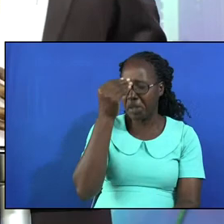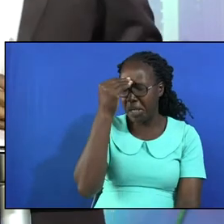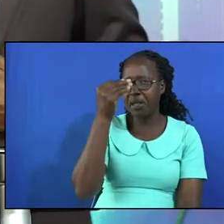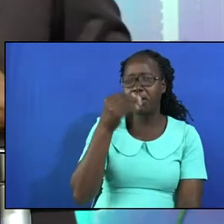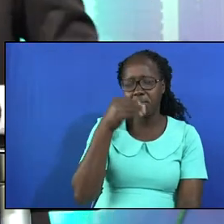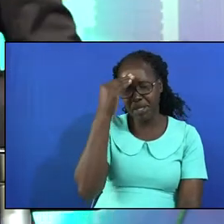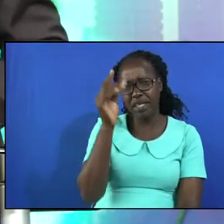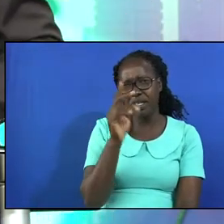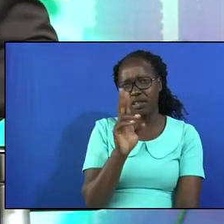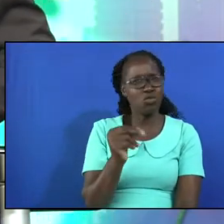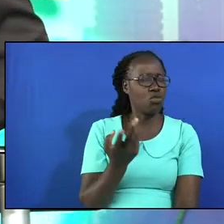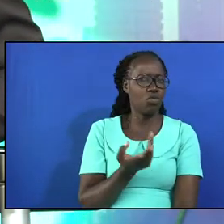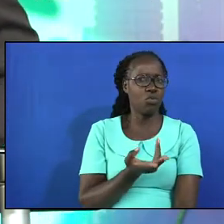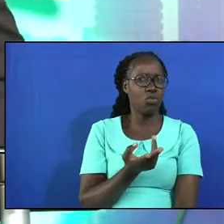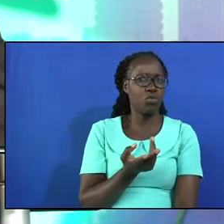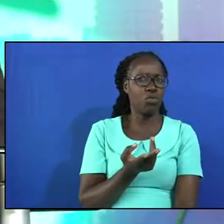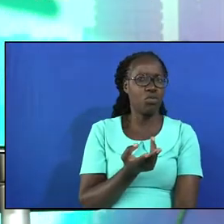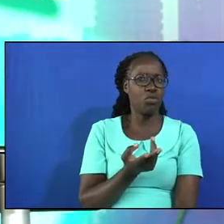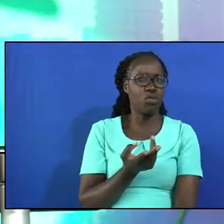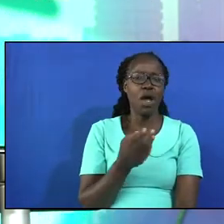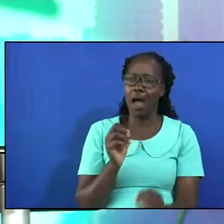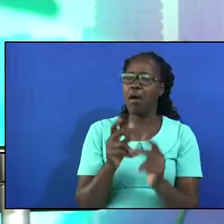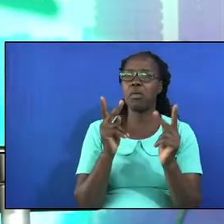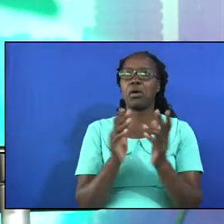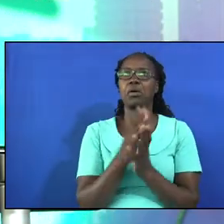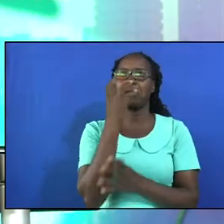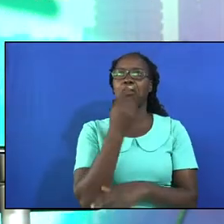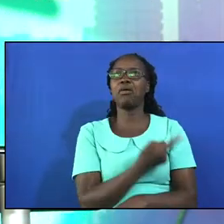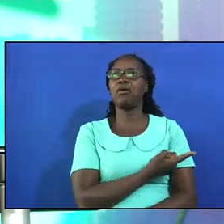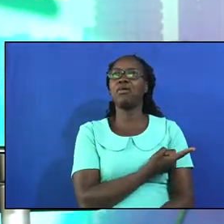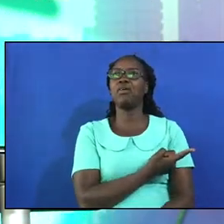pretending. Yeah, I'm okay.